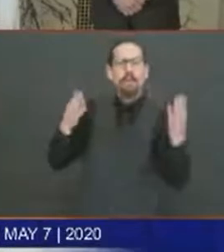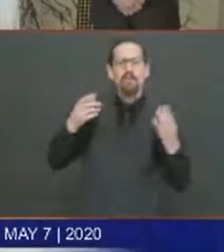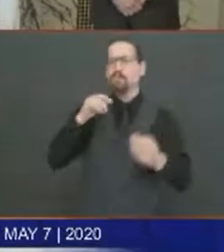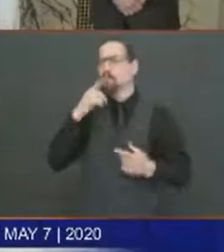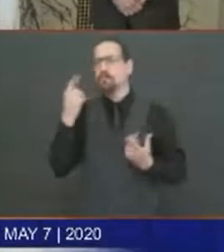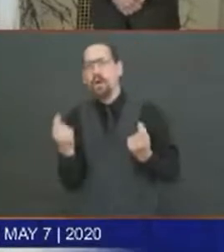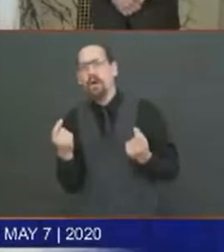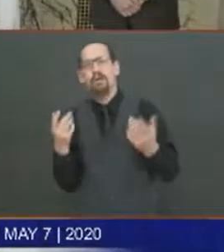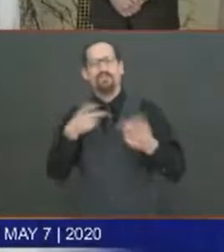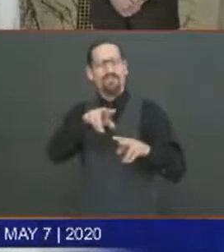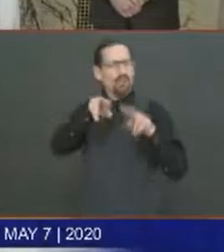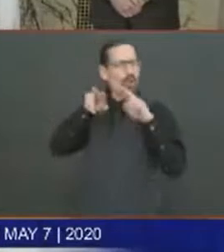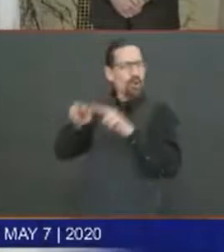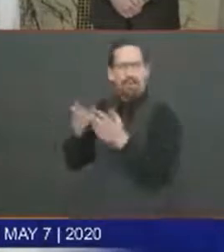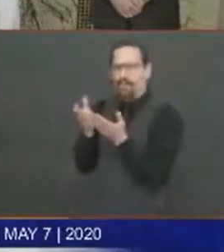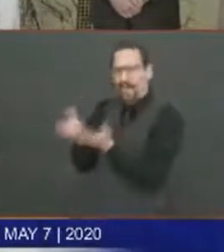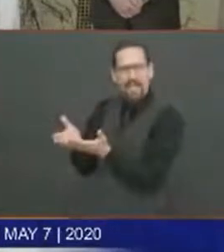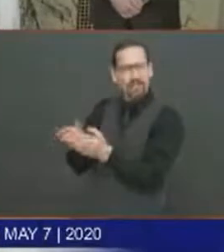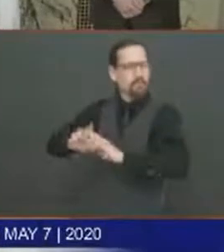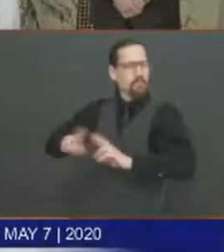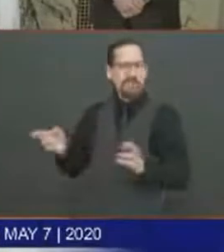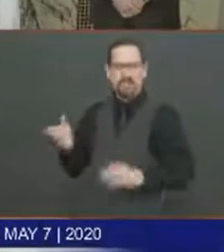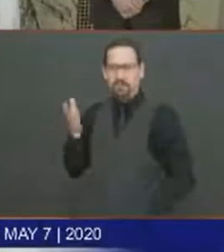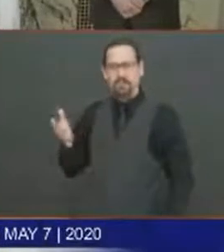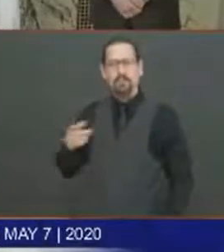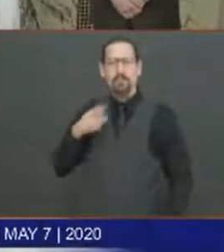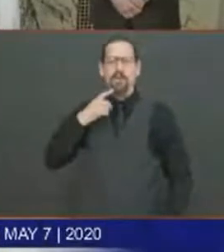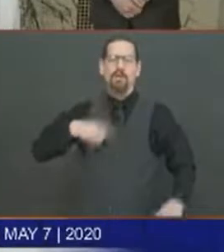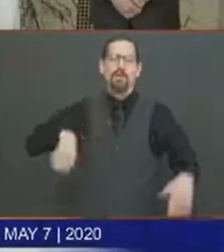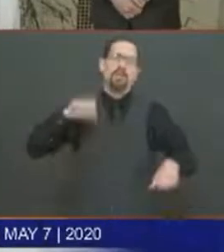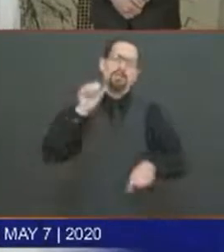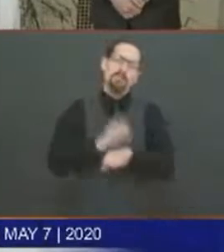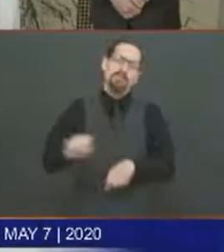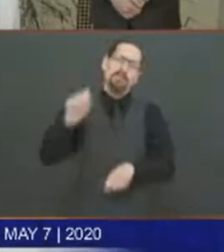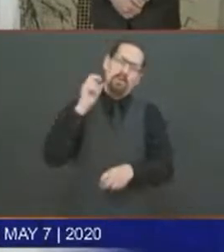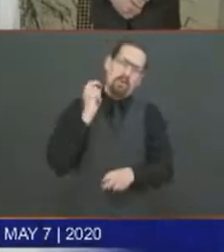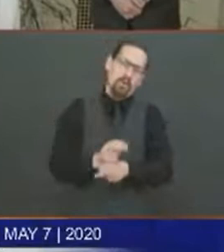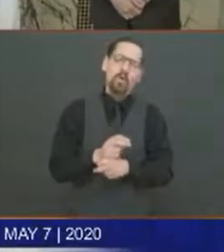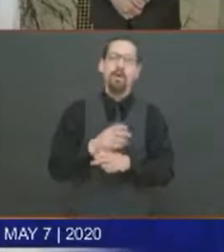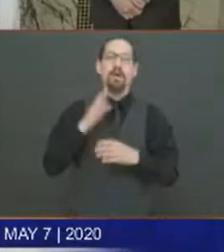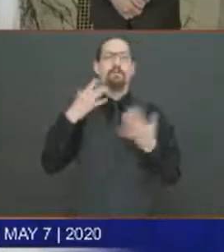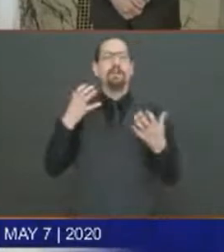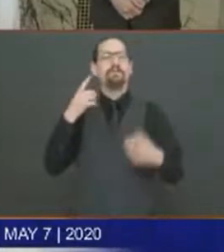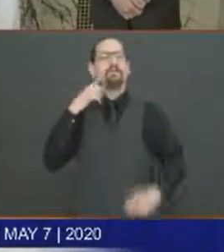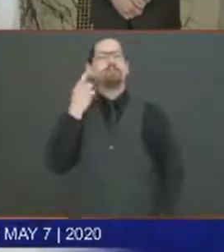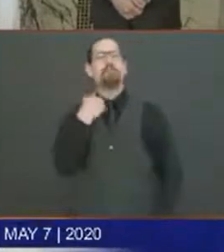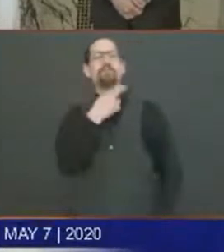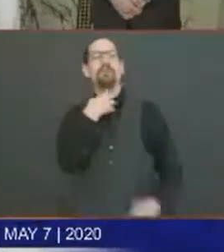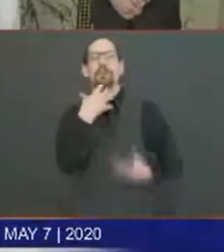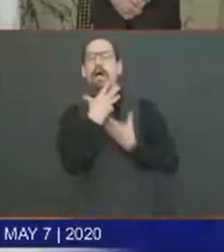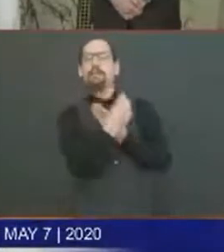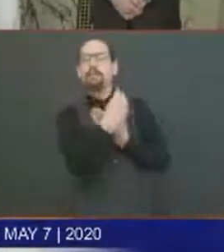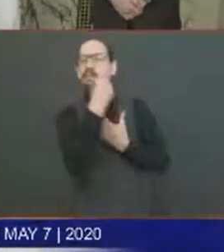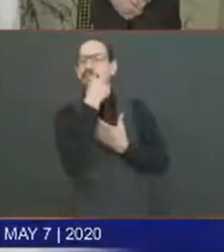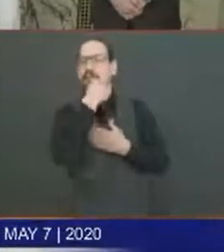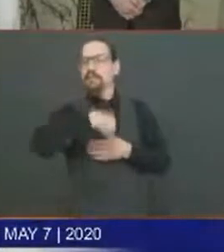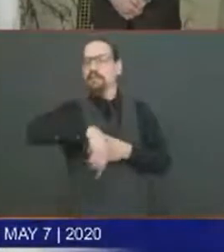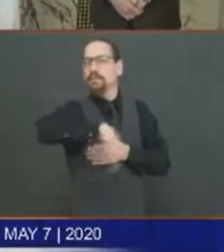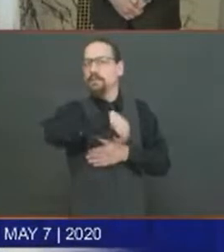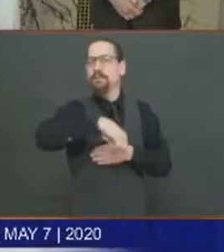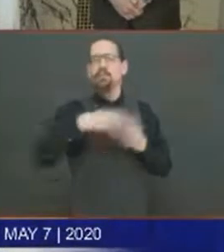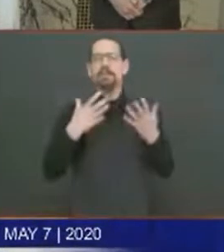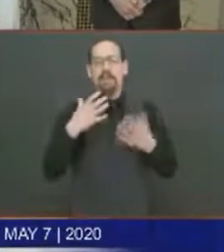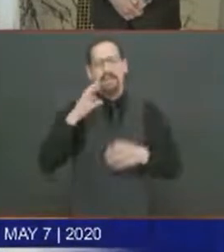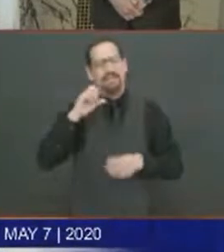enable outdoor dining. We're looking very hard right now to enable some other businesses. And by the way, I want to thank all